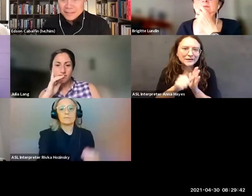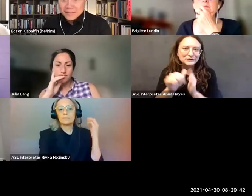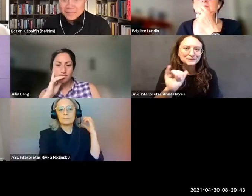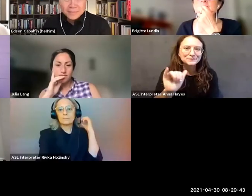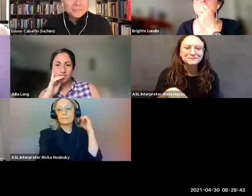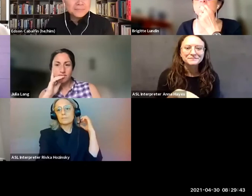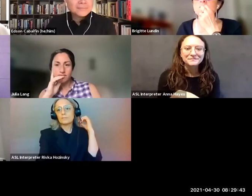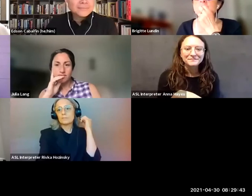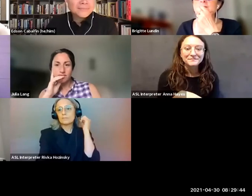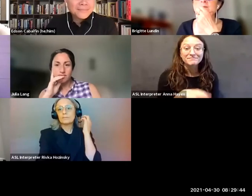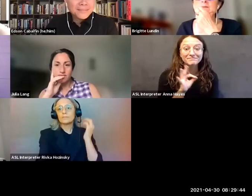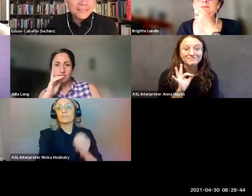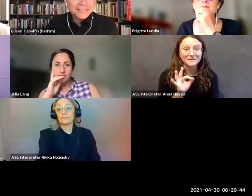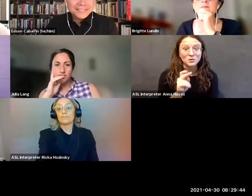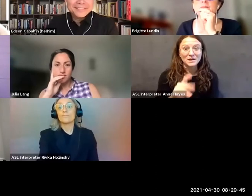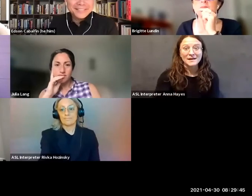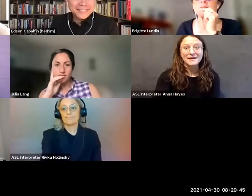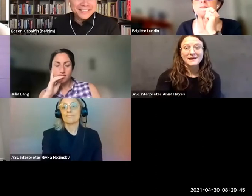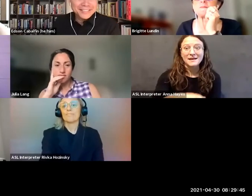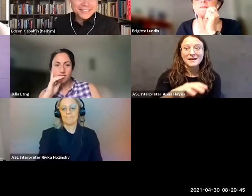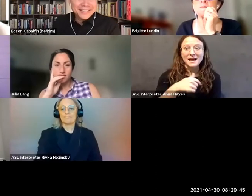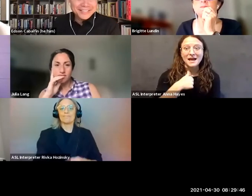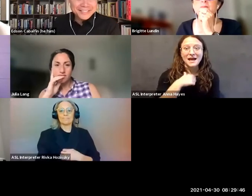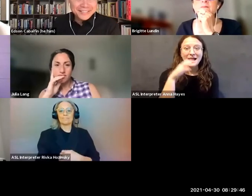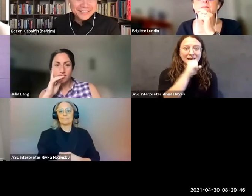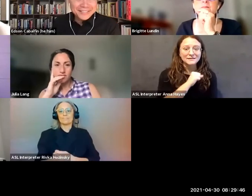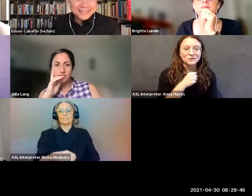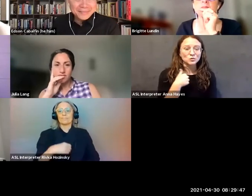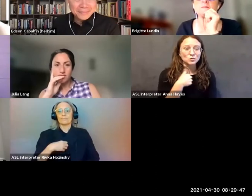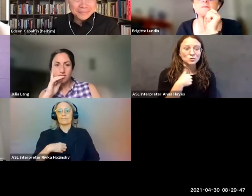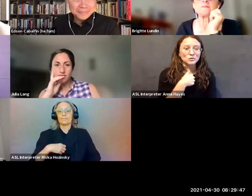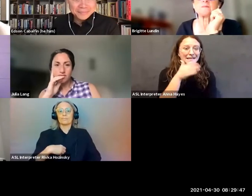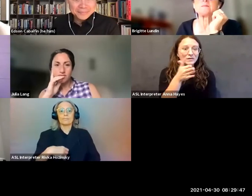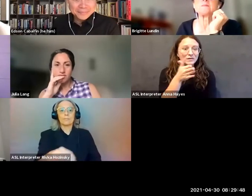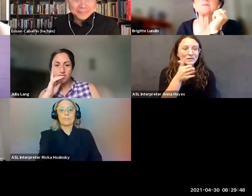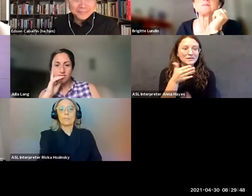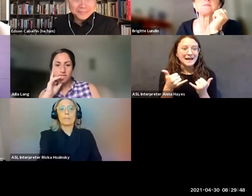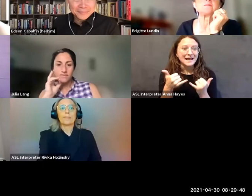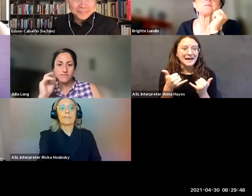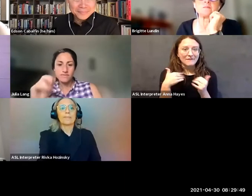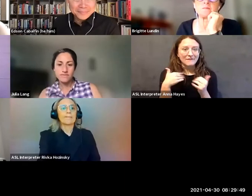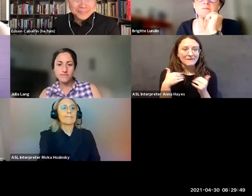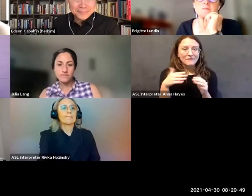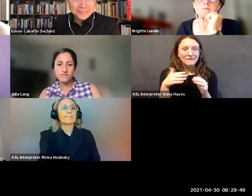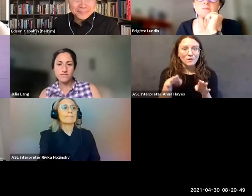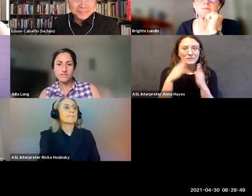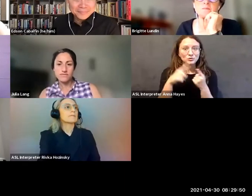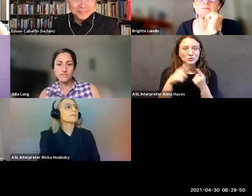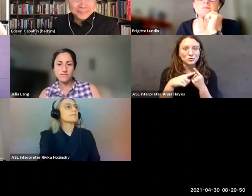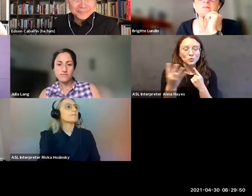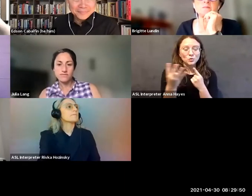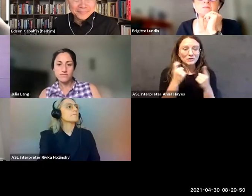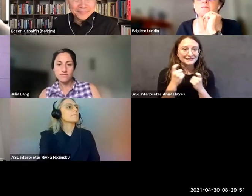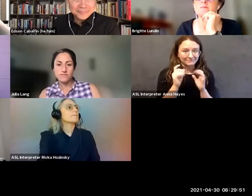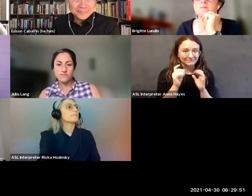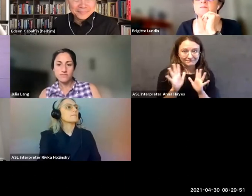I guess we are going to entertain like a few questions before we're gonna, you know, we'd like to